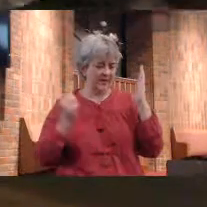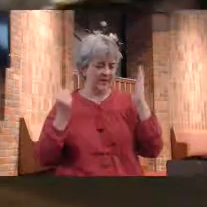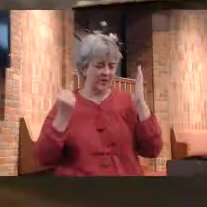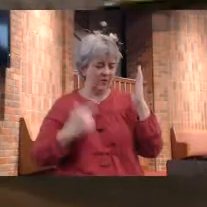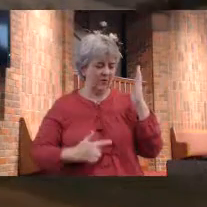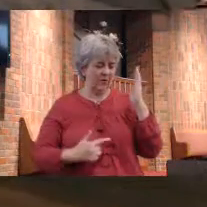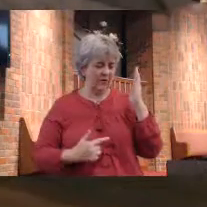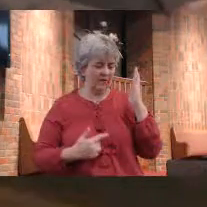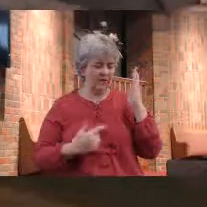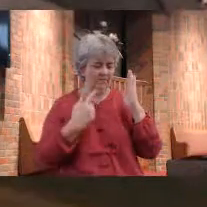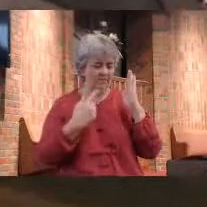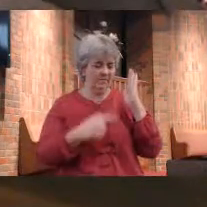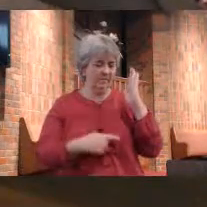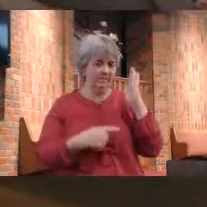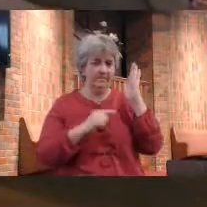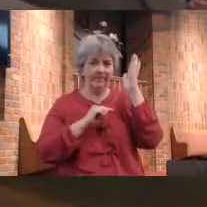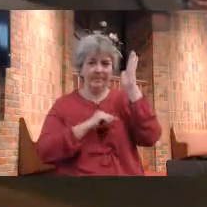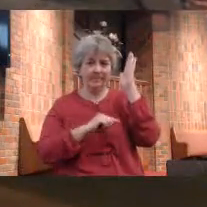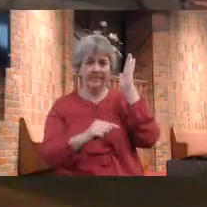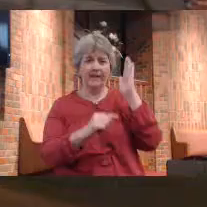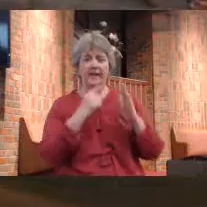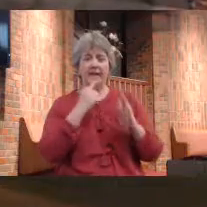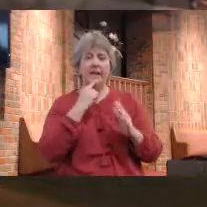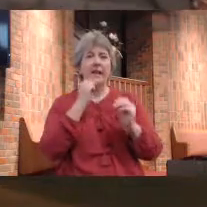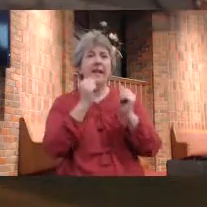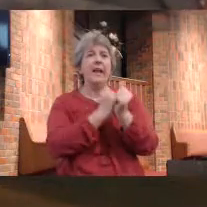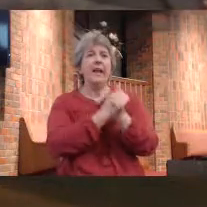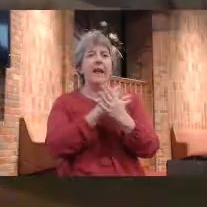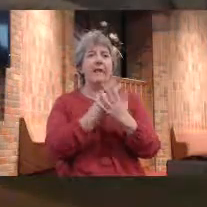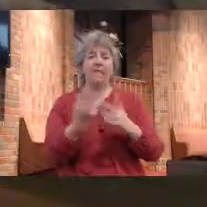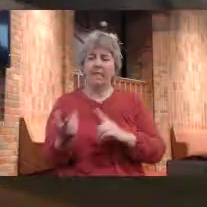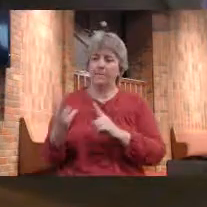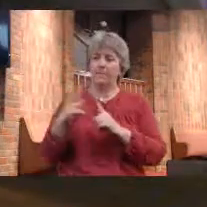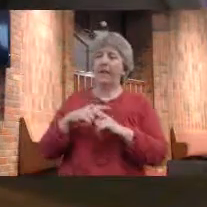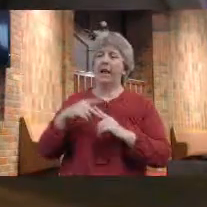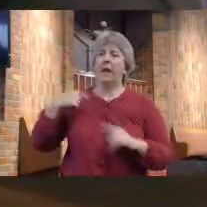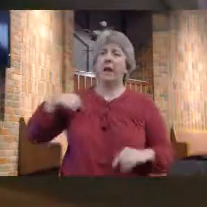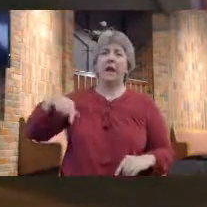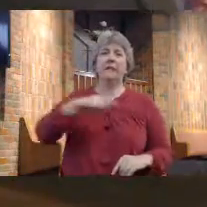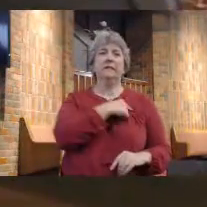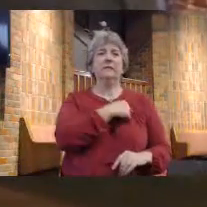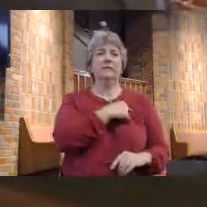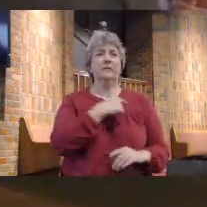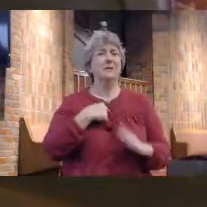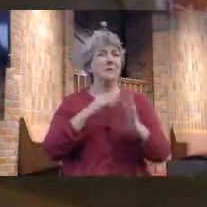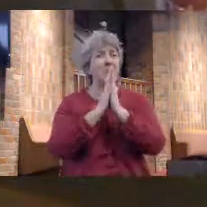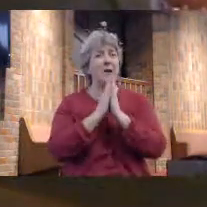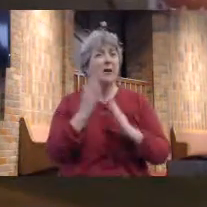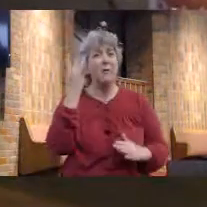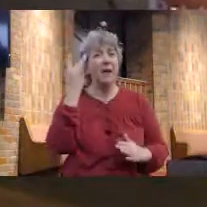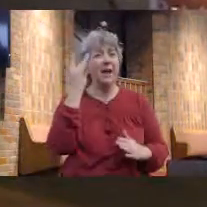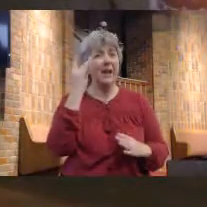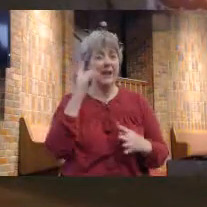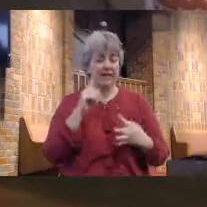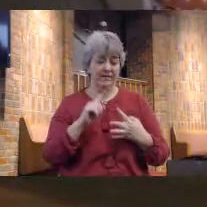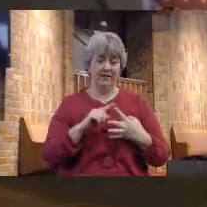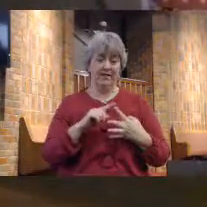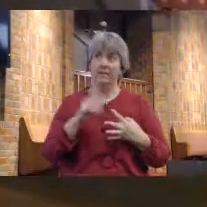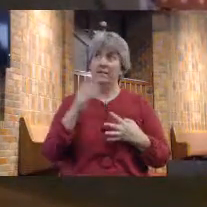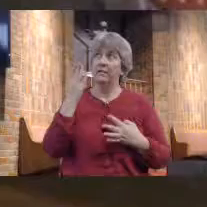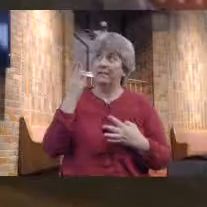And all of these things are applied to us. Why do we pray? We pray because of God,